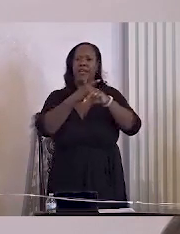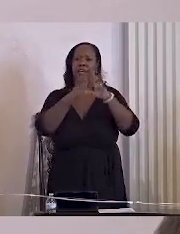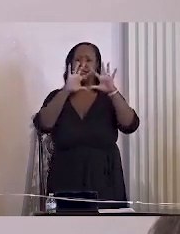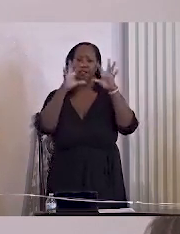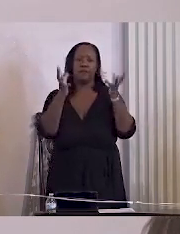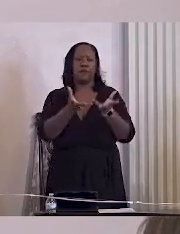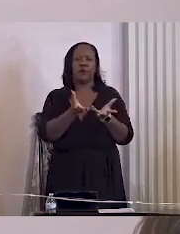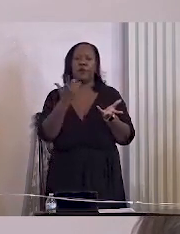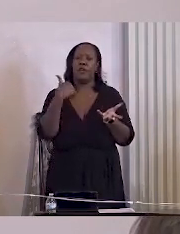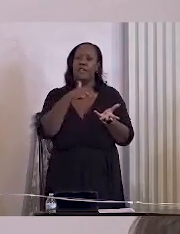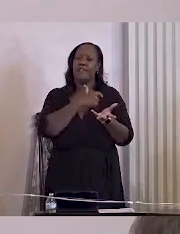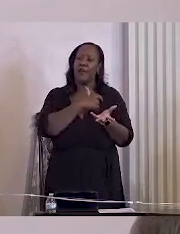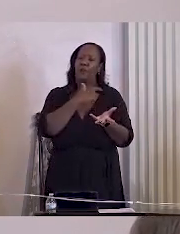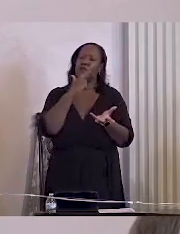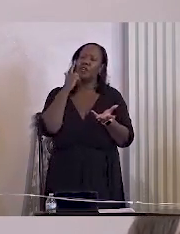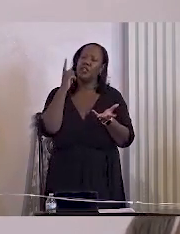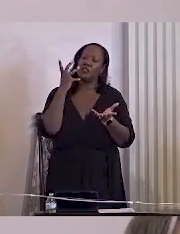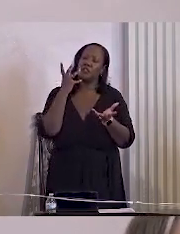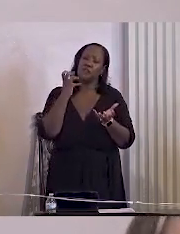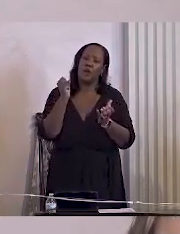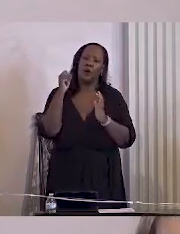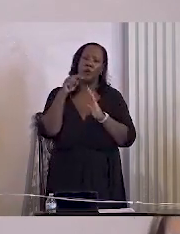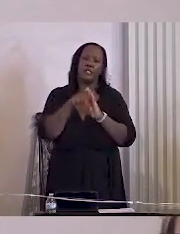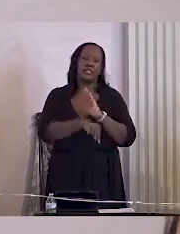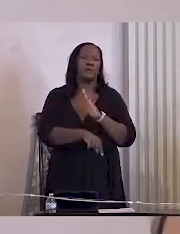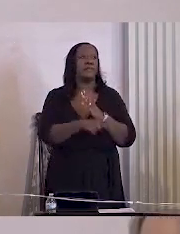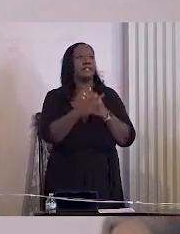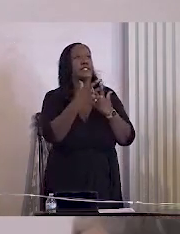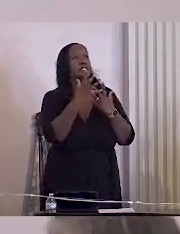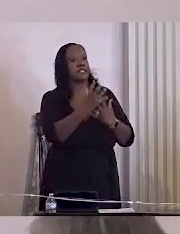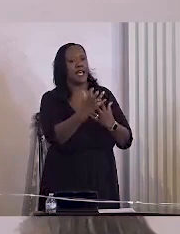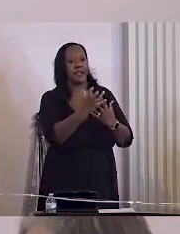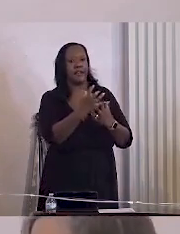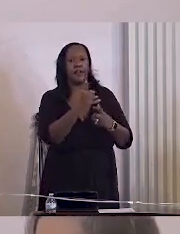so deeply desire. May it be so.